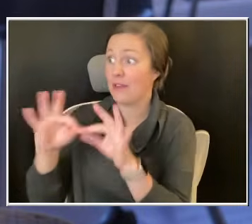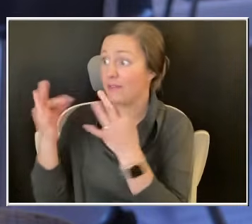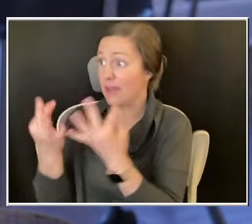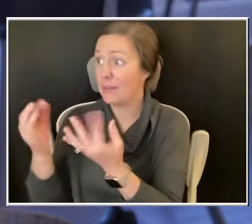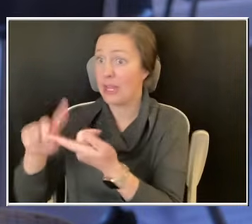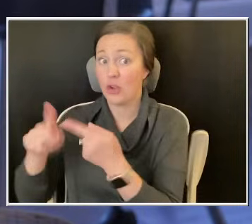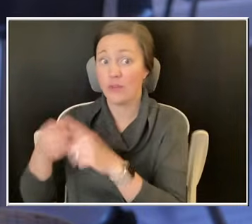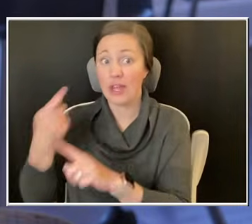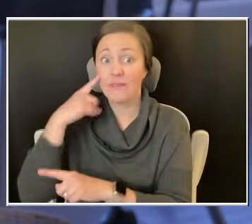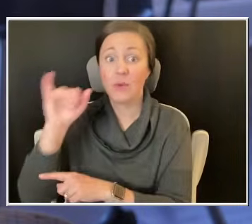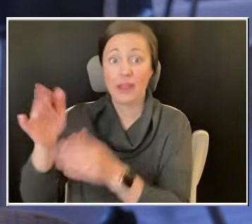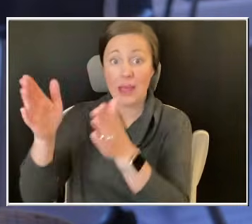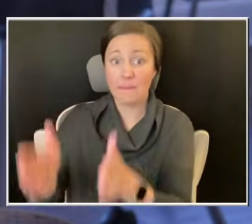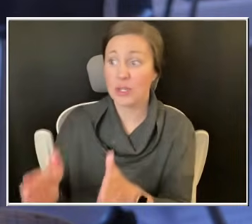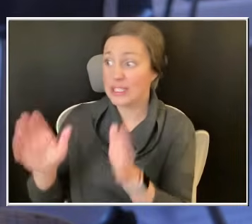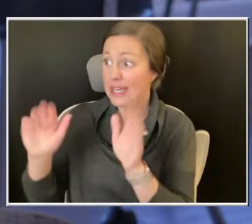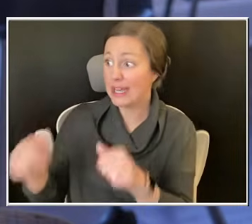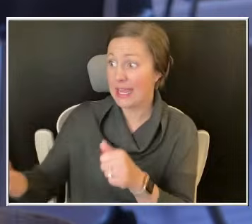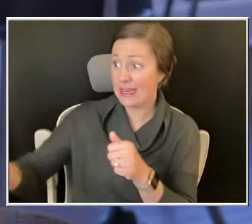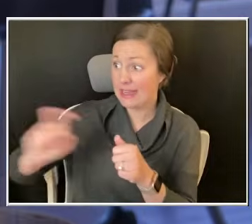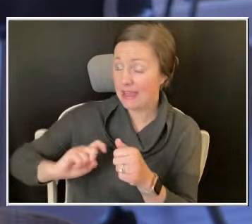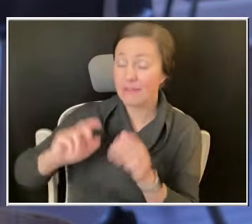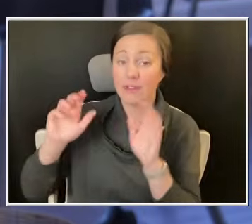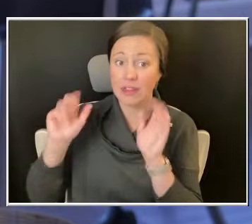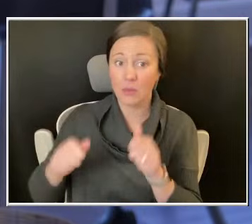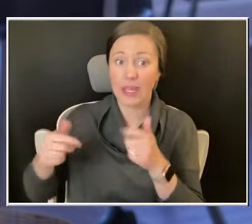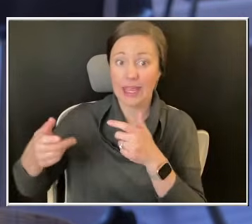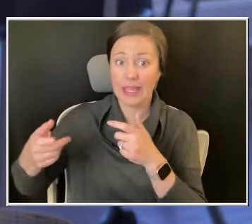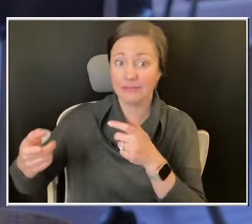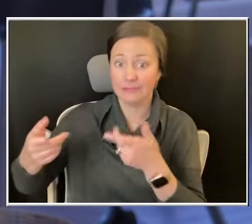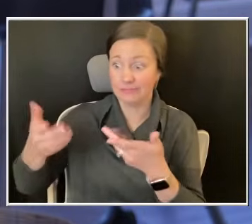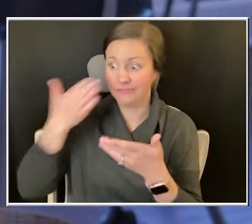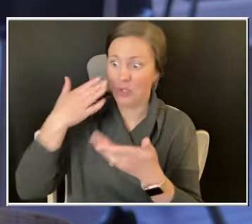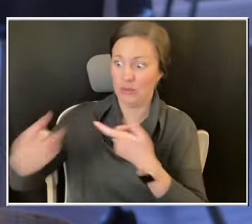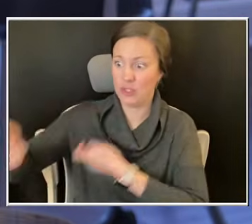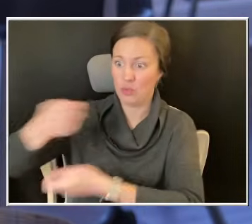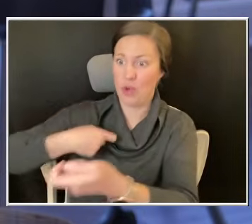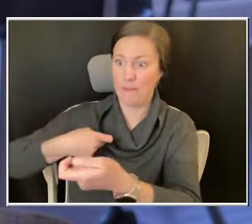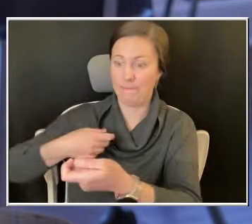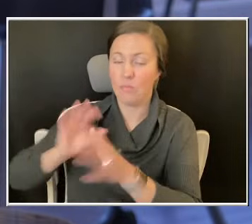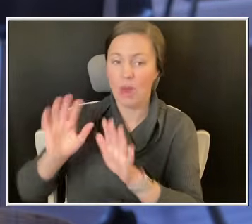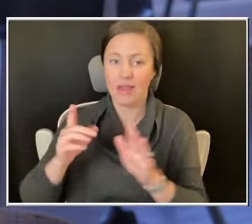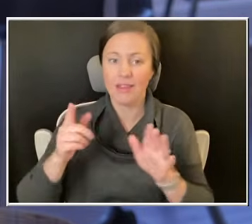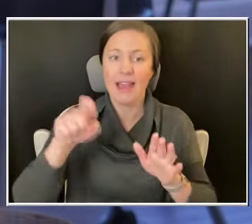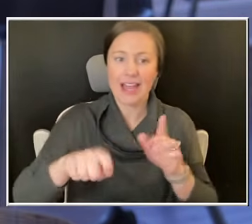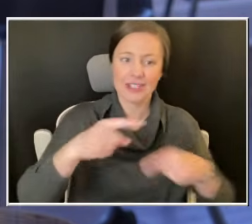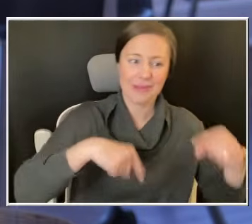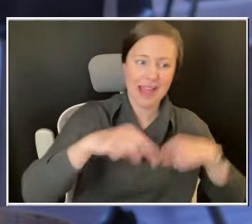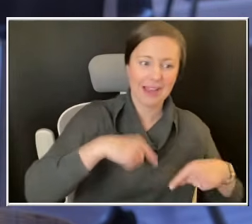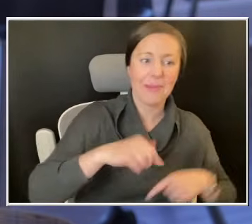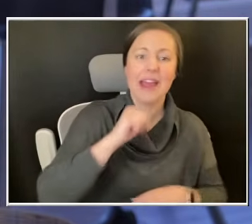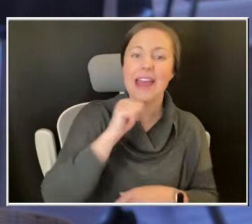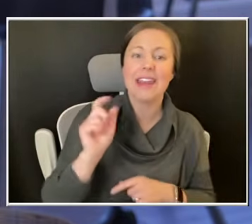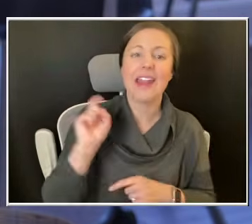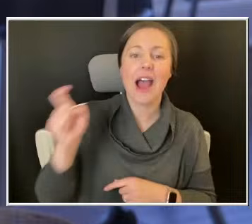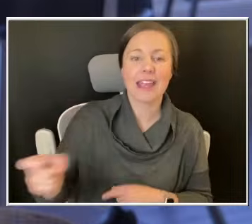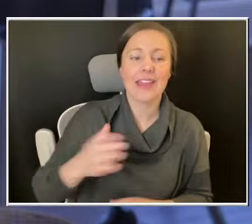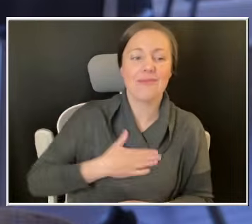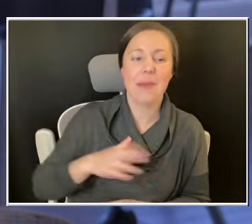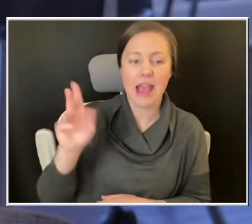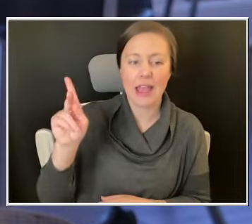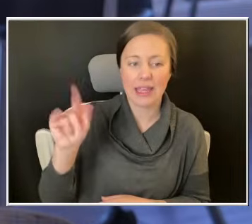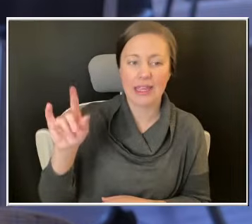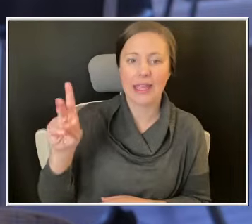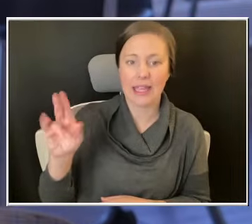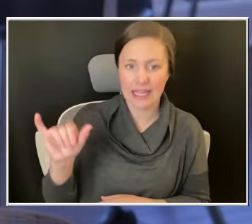we kind of swap. Let me backtrack. I'm not going to give my kidney. Someone on my team,